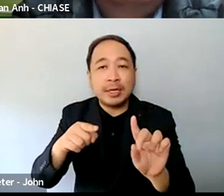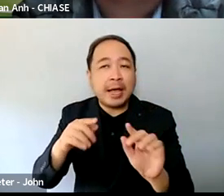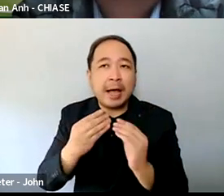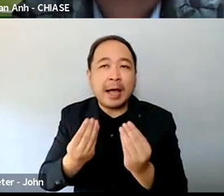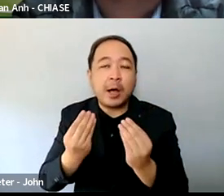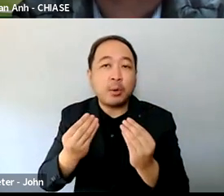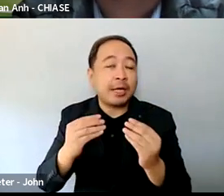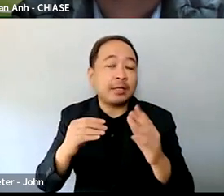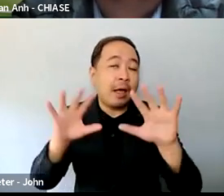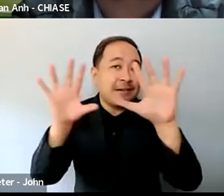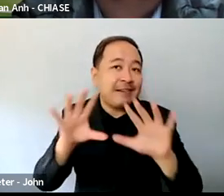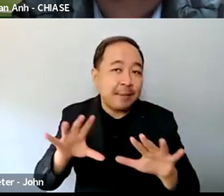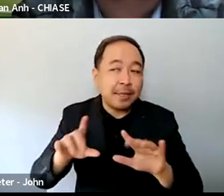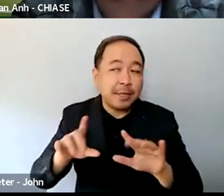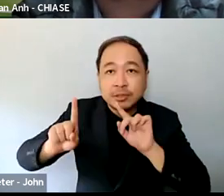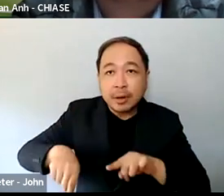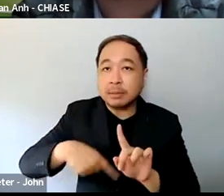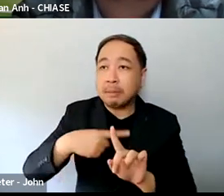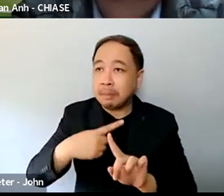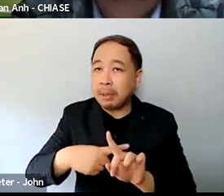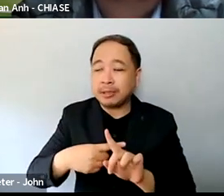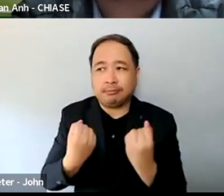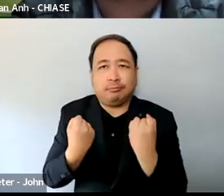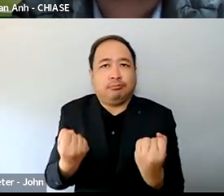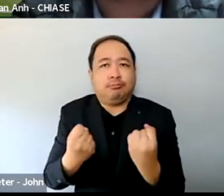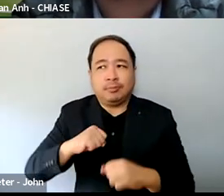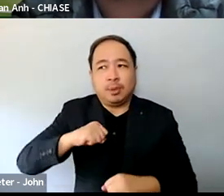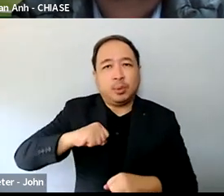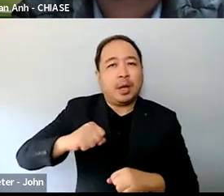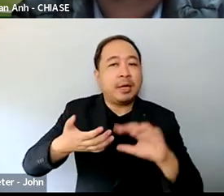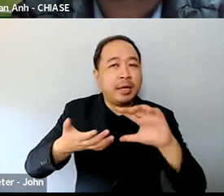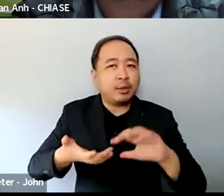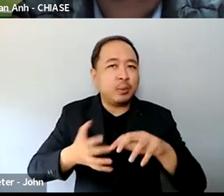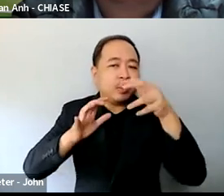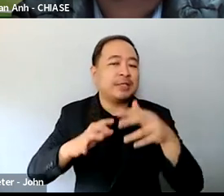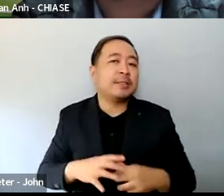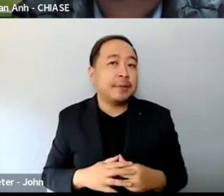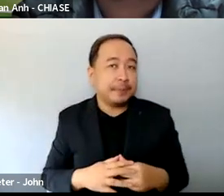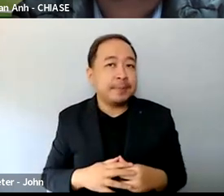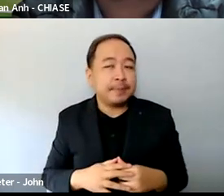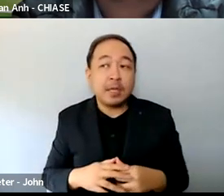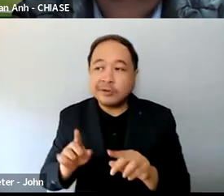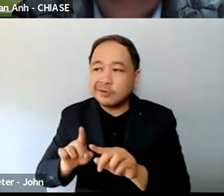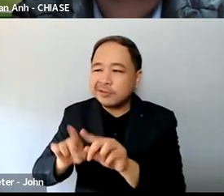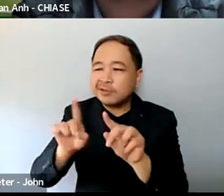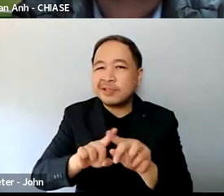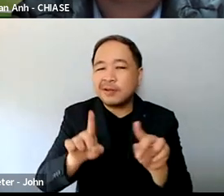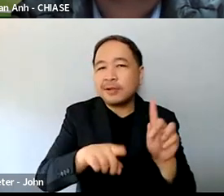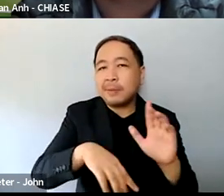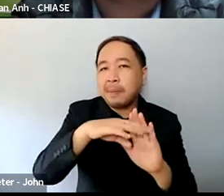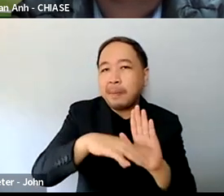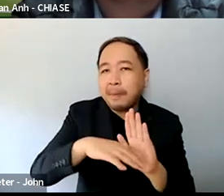disaster resilience. Now, there are so many other examples of strategies and policy programs. For